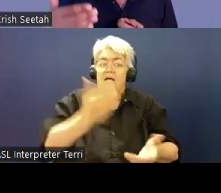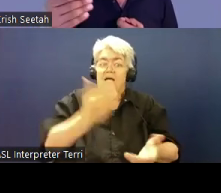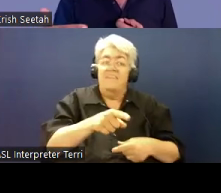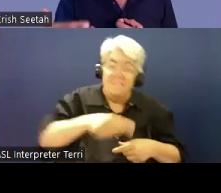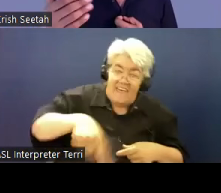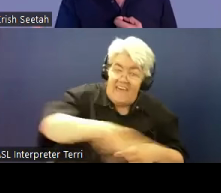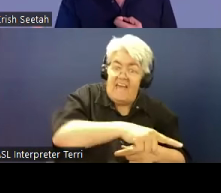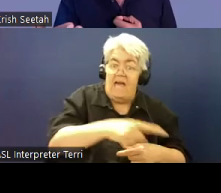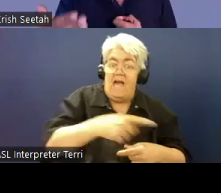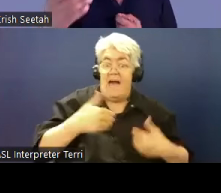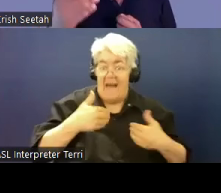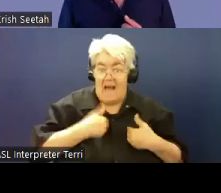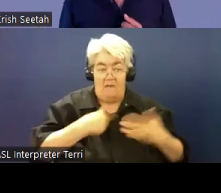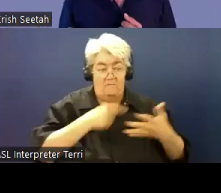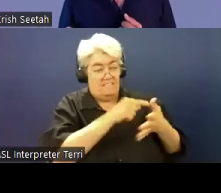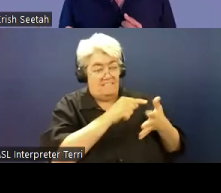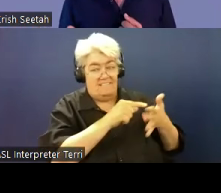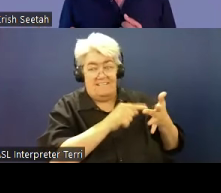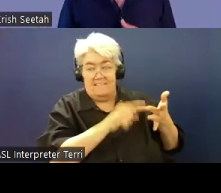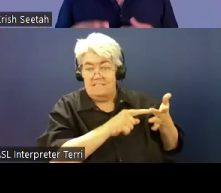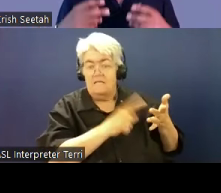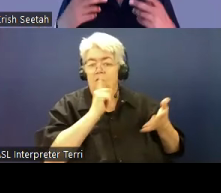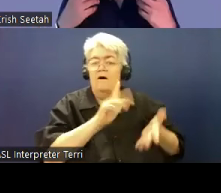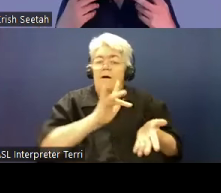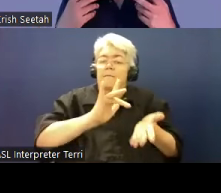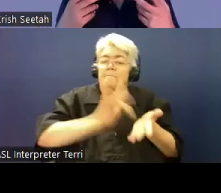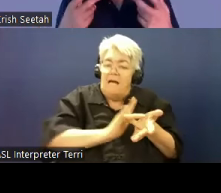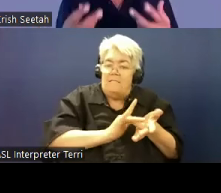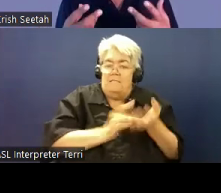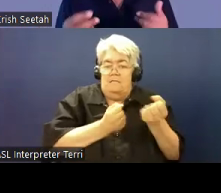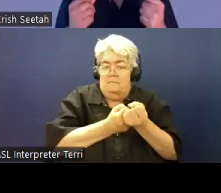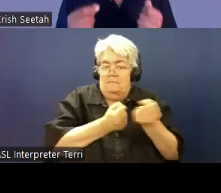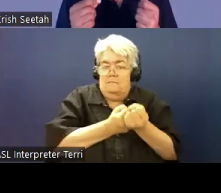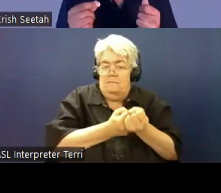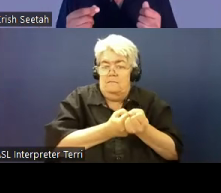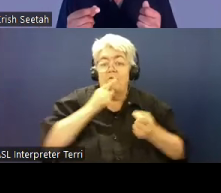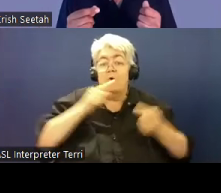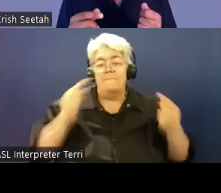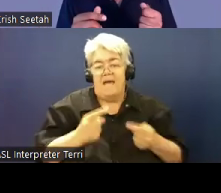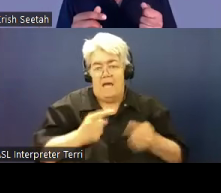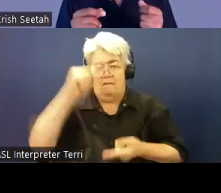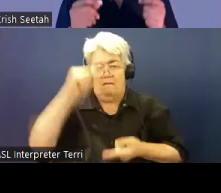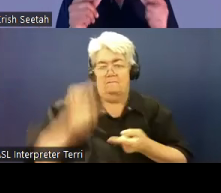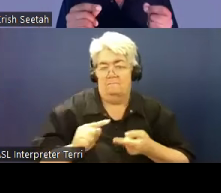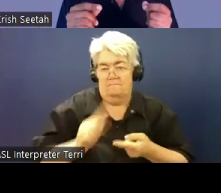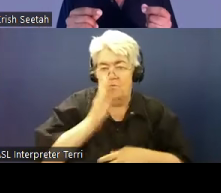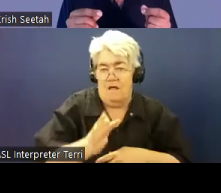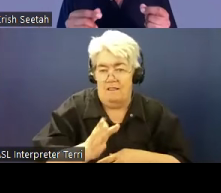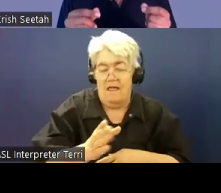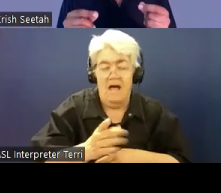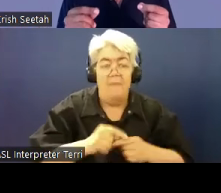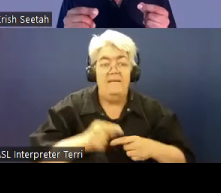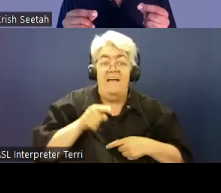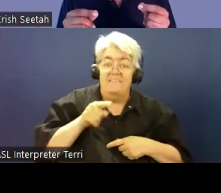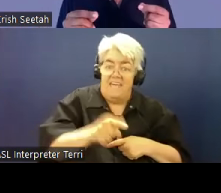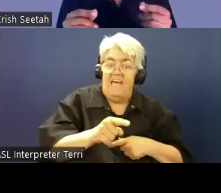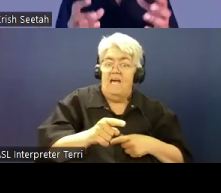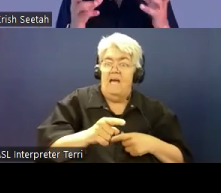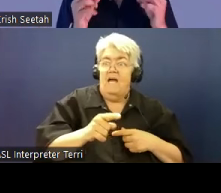medicinal uses of plants, by enslaved people, to deal not only with the immensely difficult